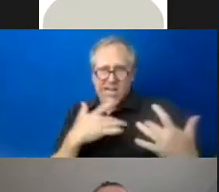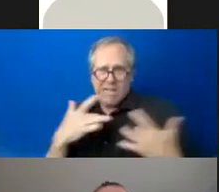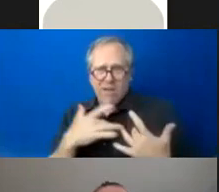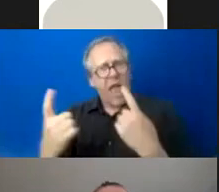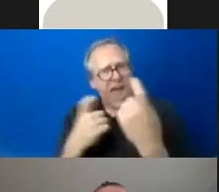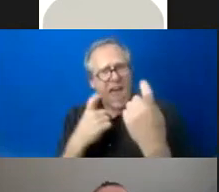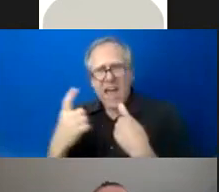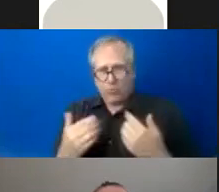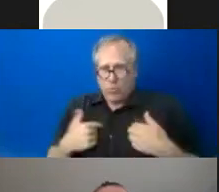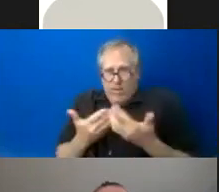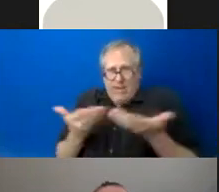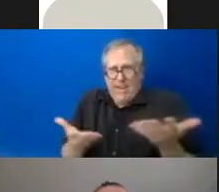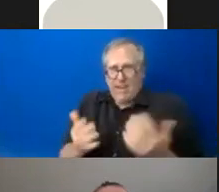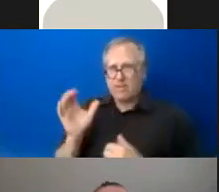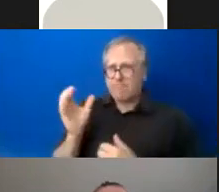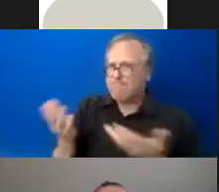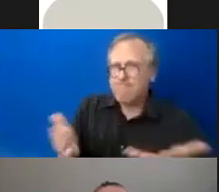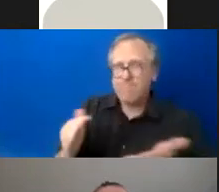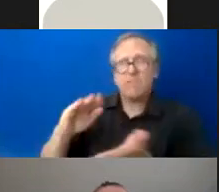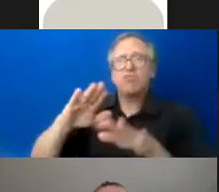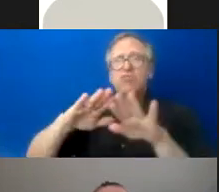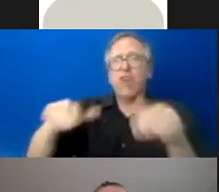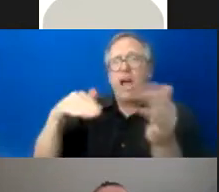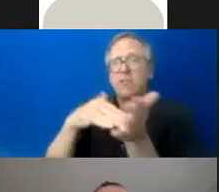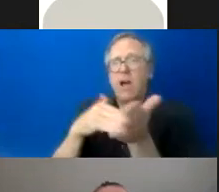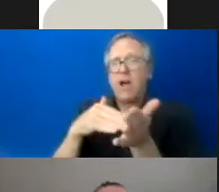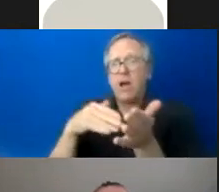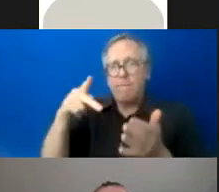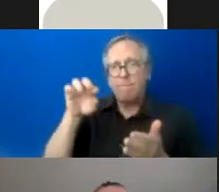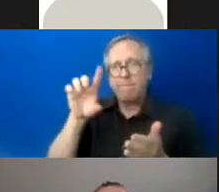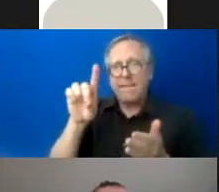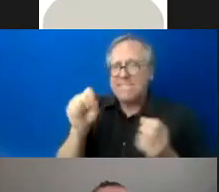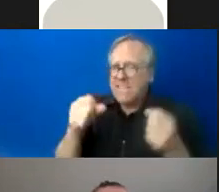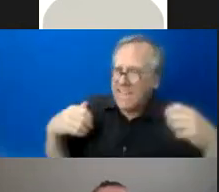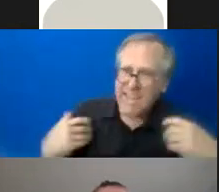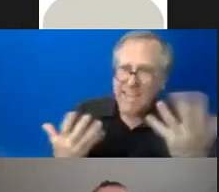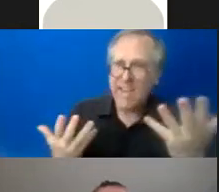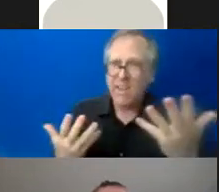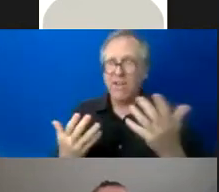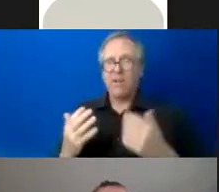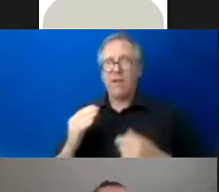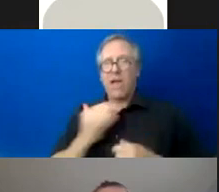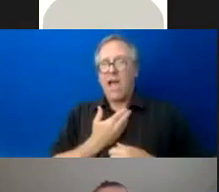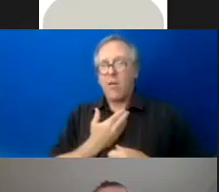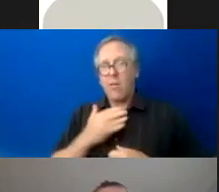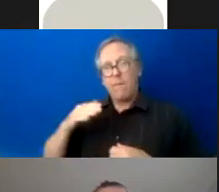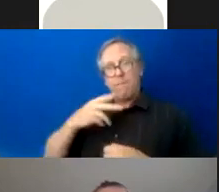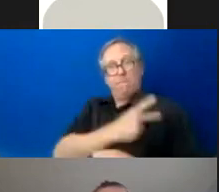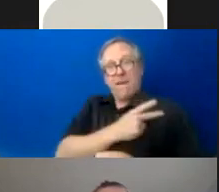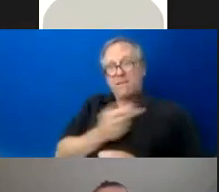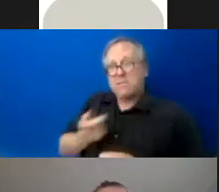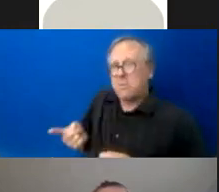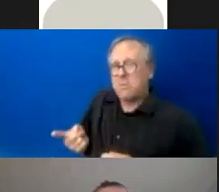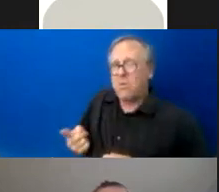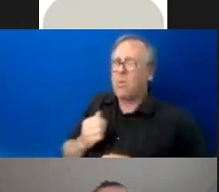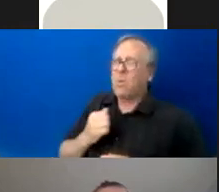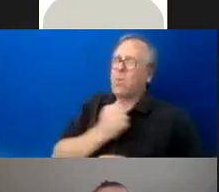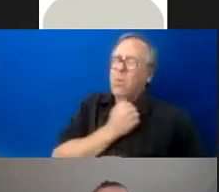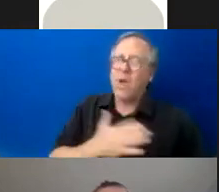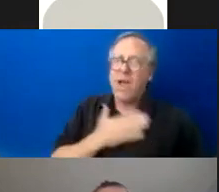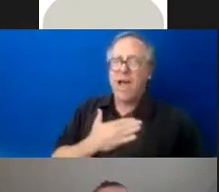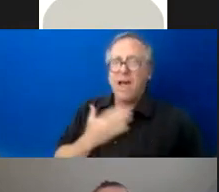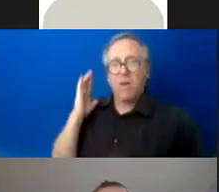we're here for you. Pediatricians are really excited that the people we love, our patients, are going to get vaccinated